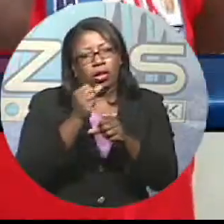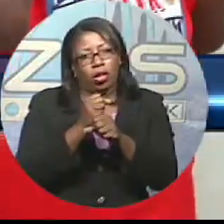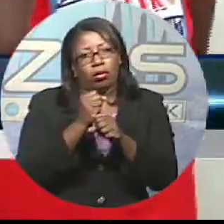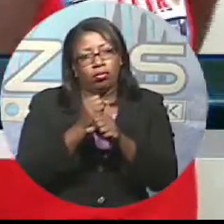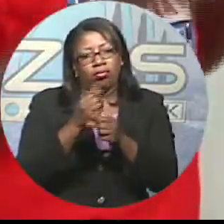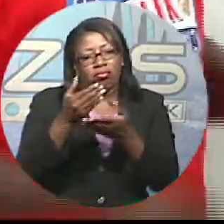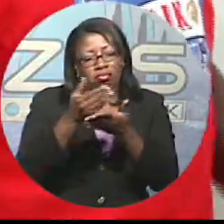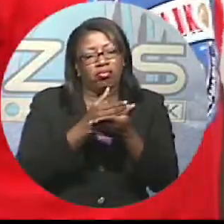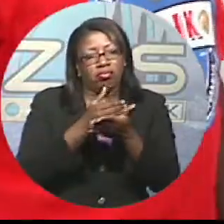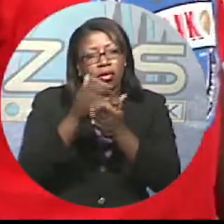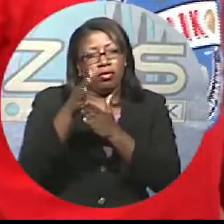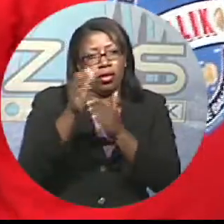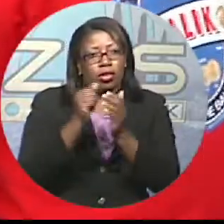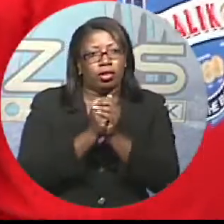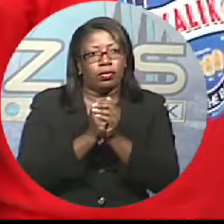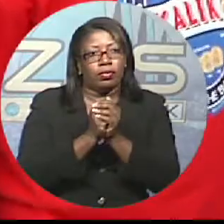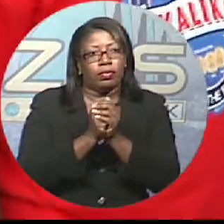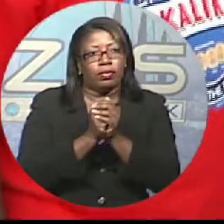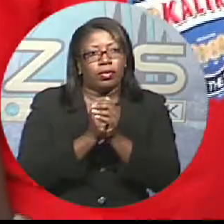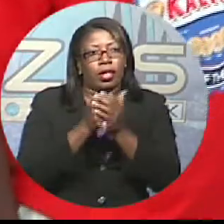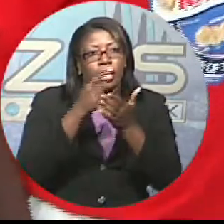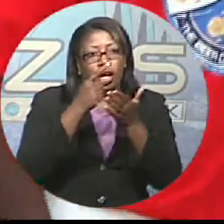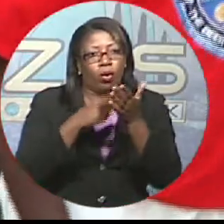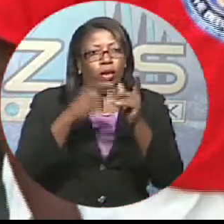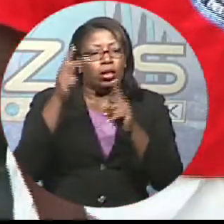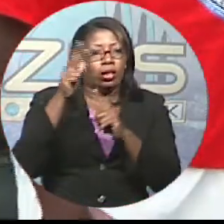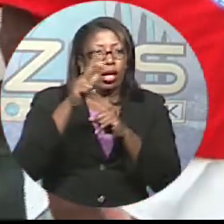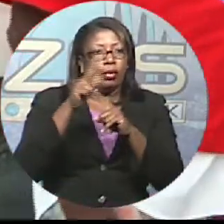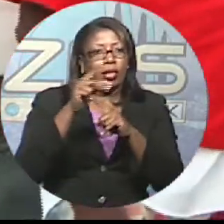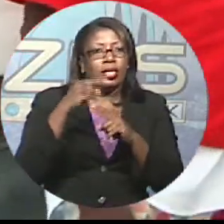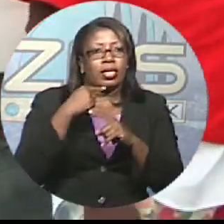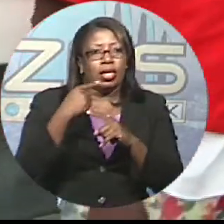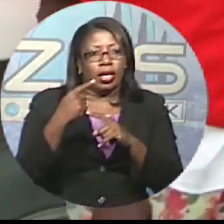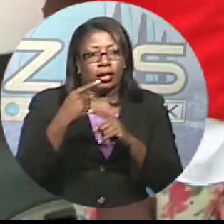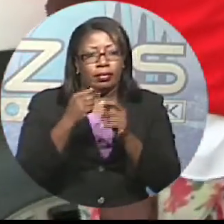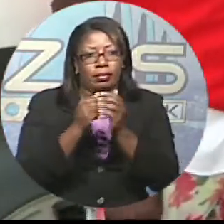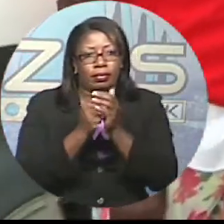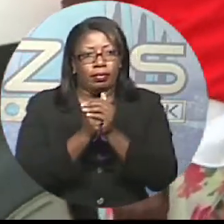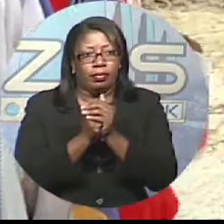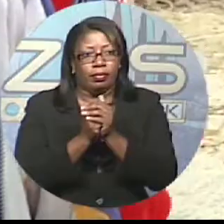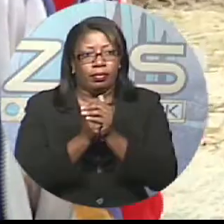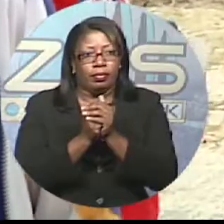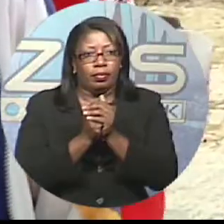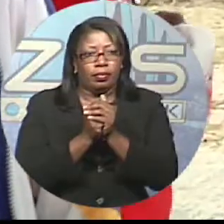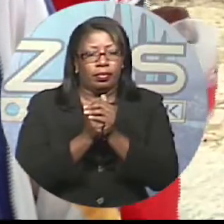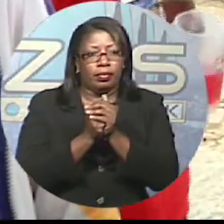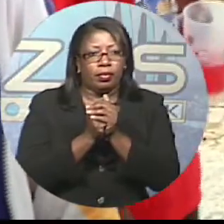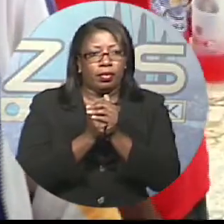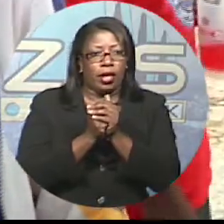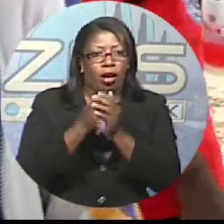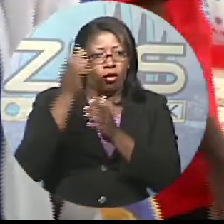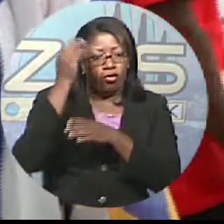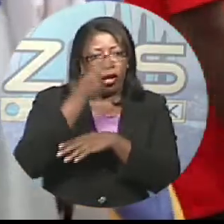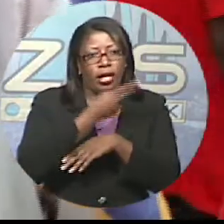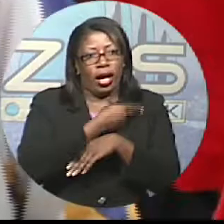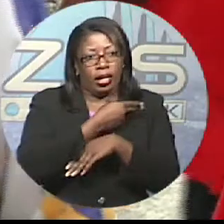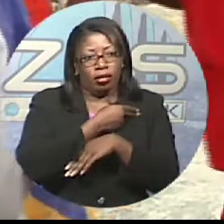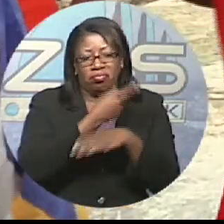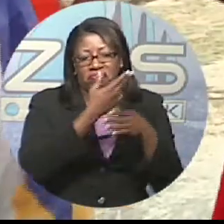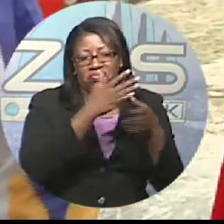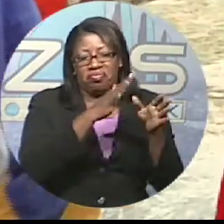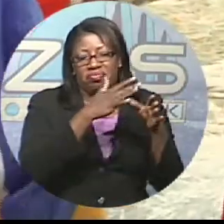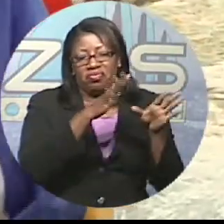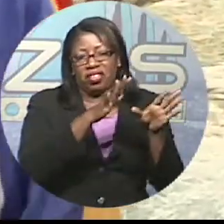And this is what the champions had to say about Everett Hart and Frank Hanna going back and forth. As far as Frank Hanna is concerned, he's finished,